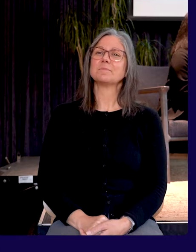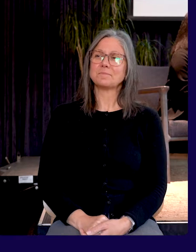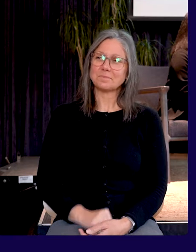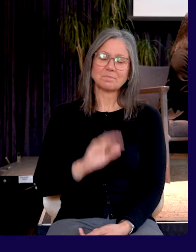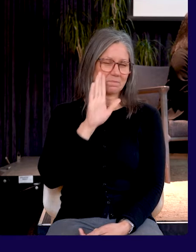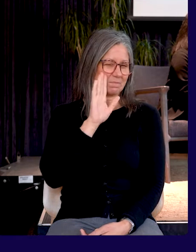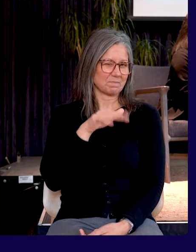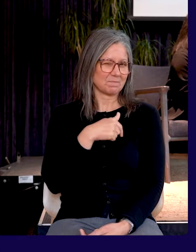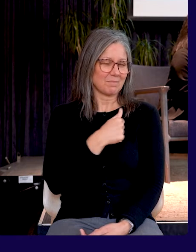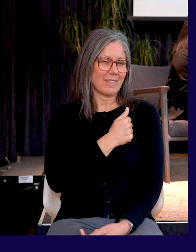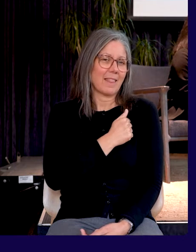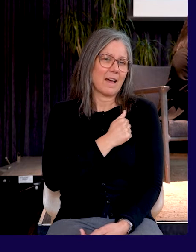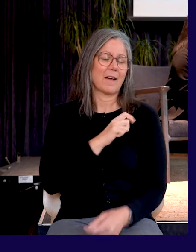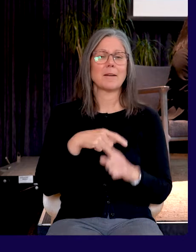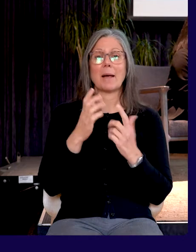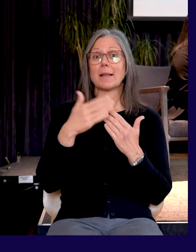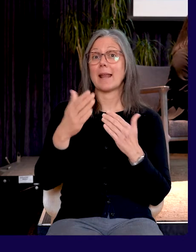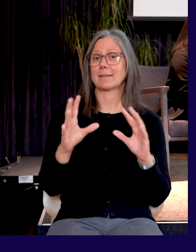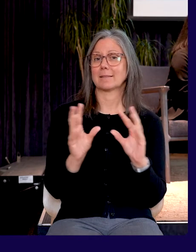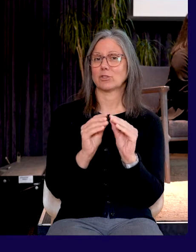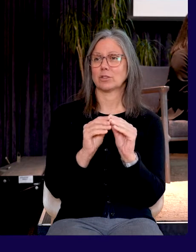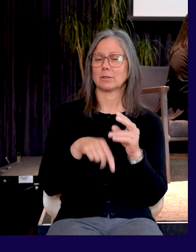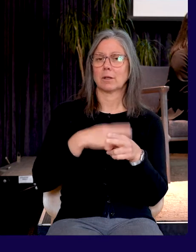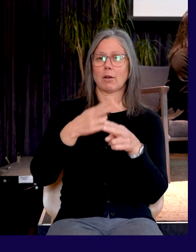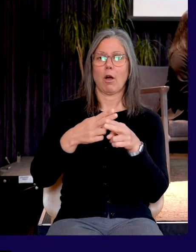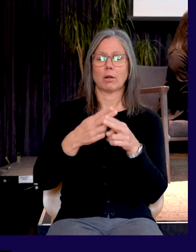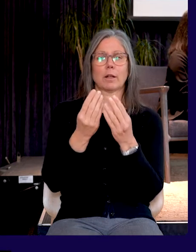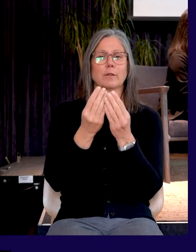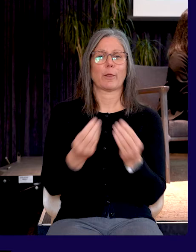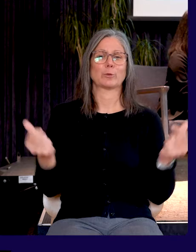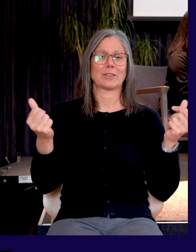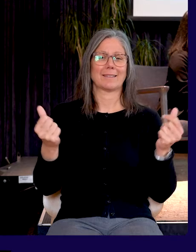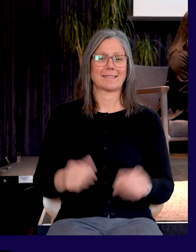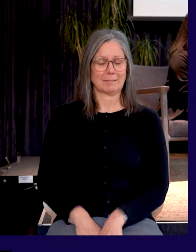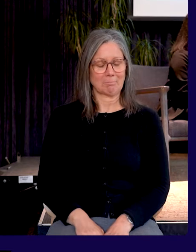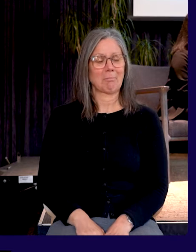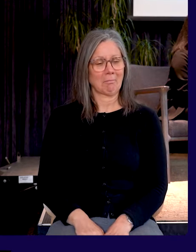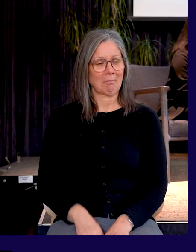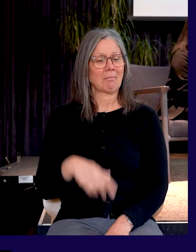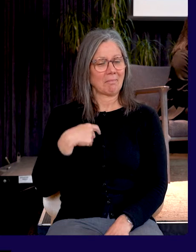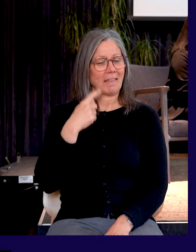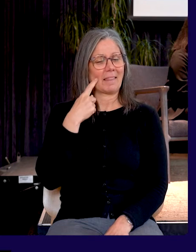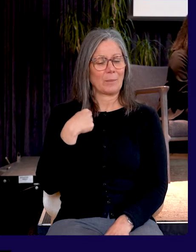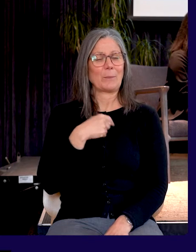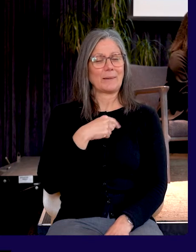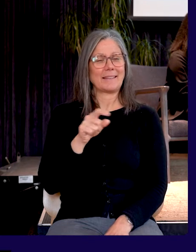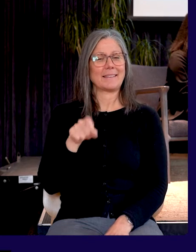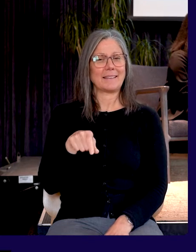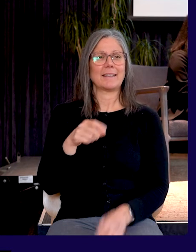I think what I love about the next session is that it's called Solutions. And I think that we really do